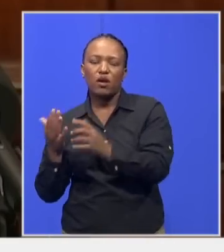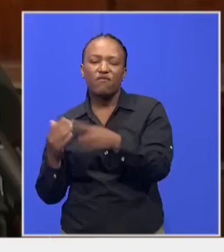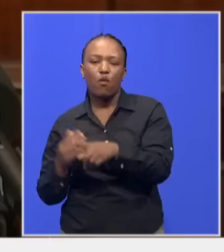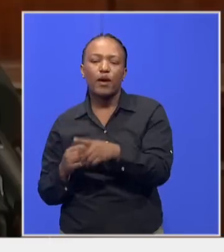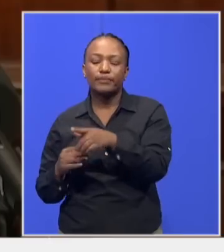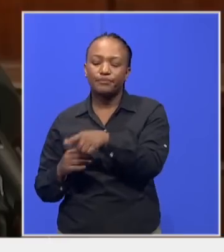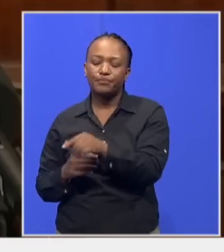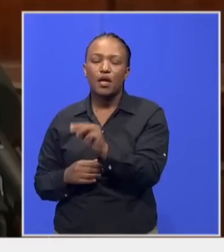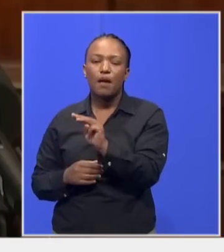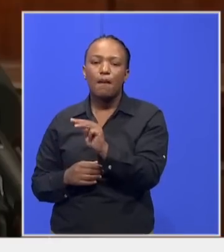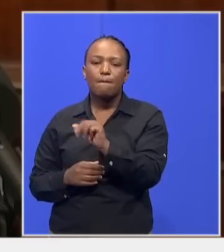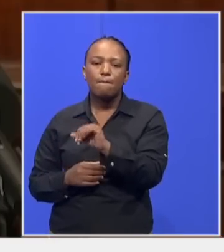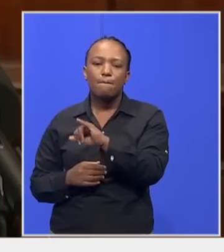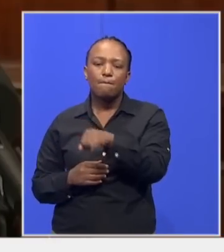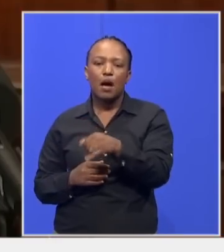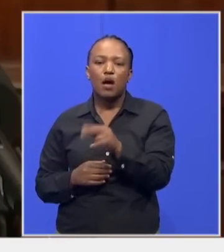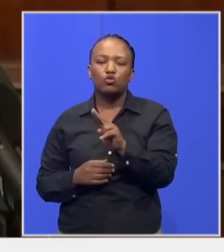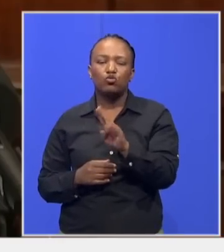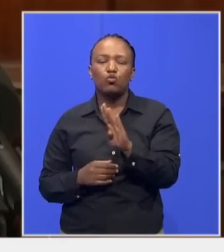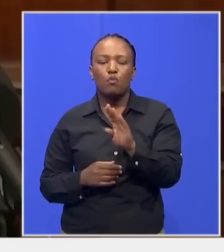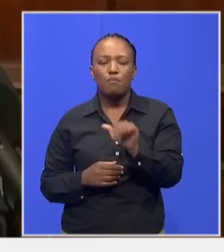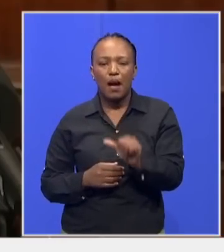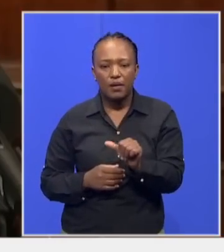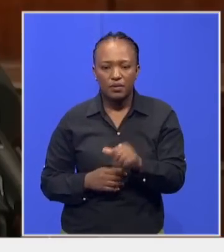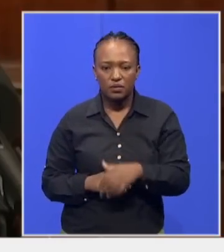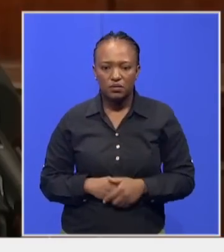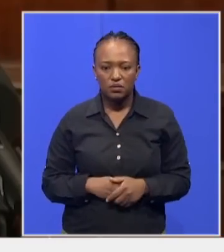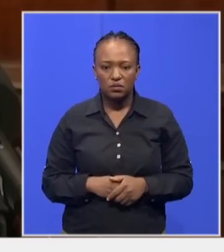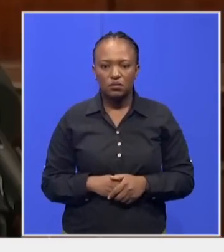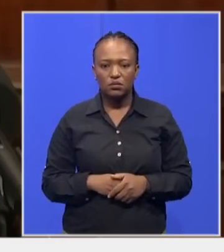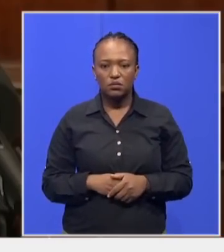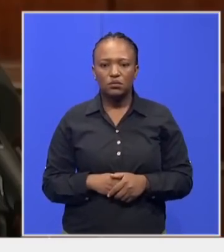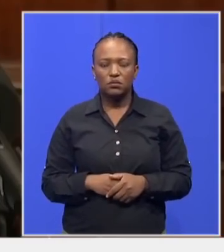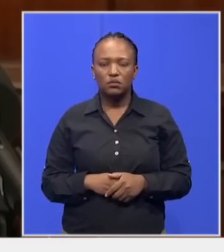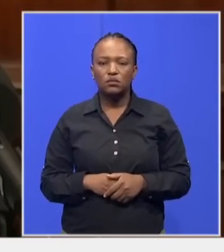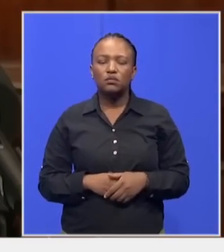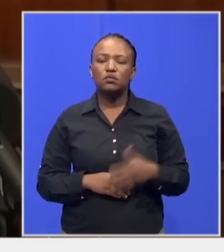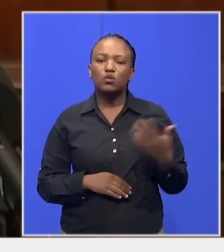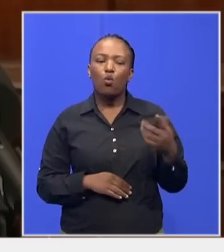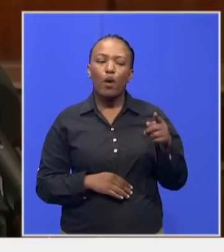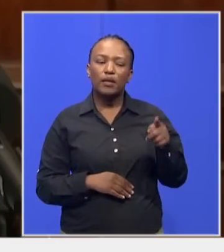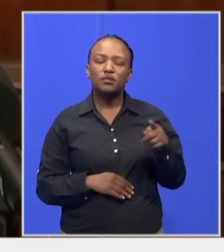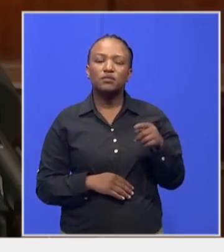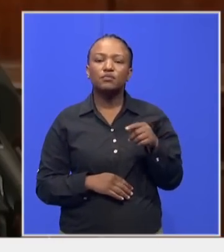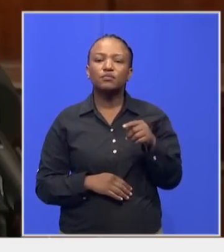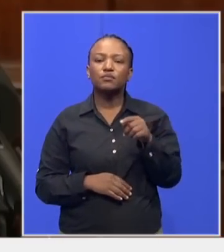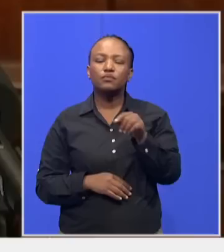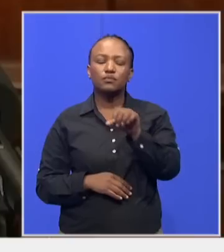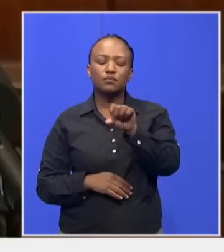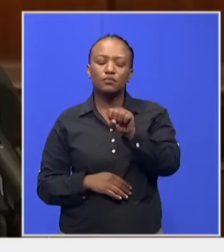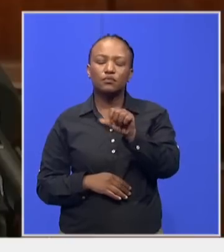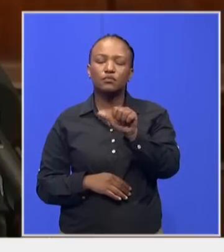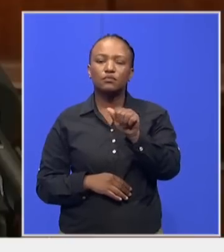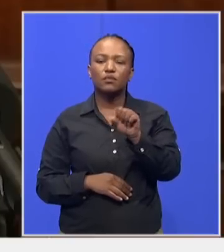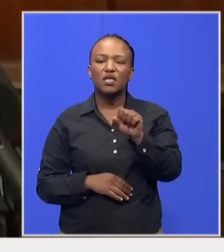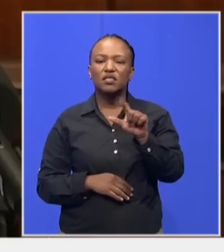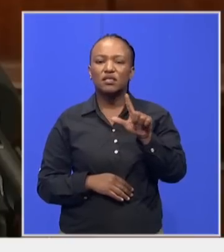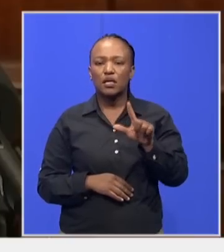Then I'm taking you to Letabo. Letabo here in the Sasolburg. The energy availability factor is